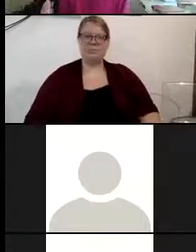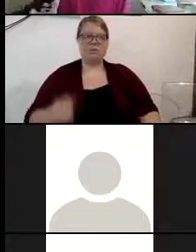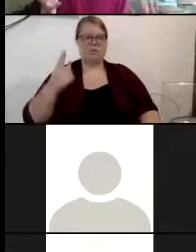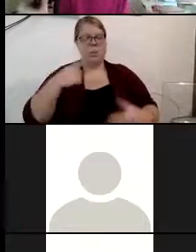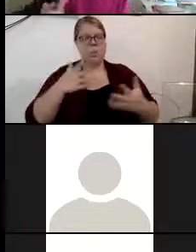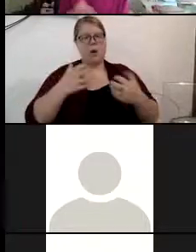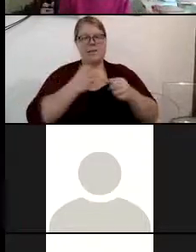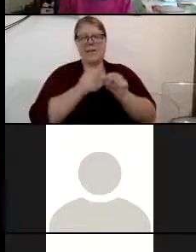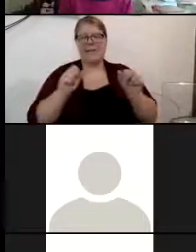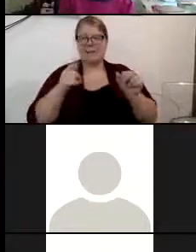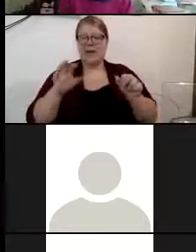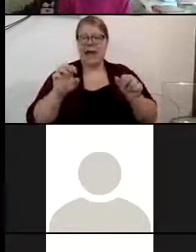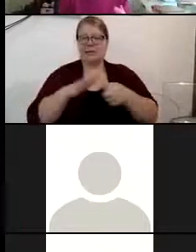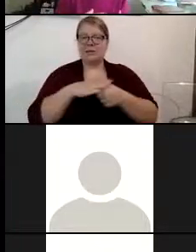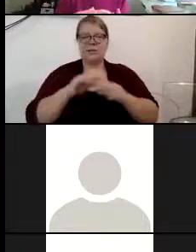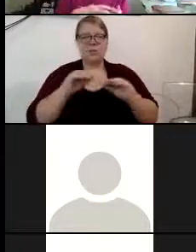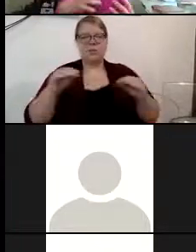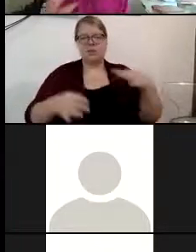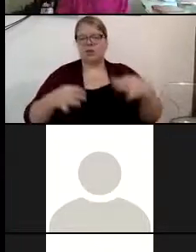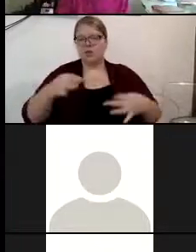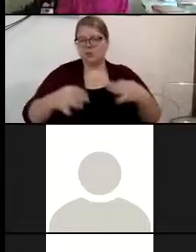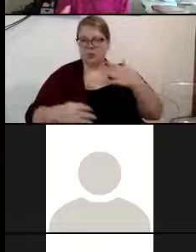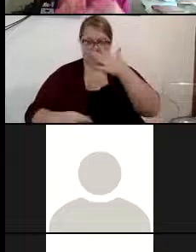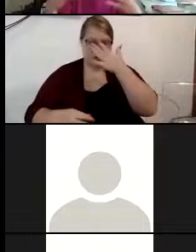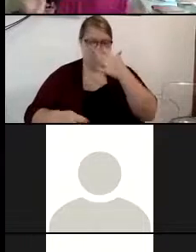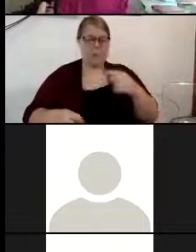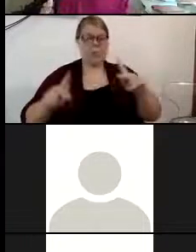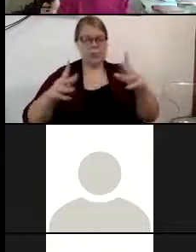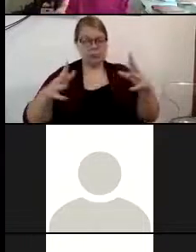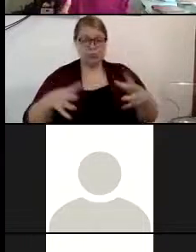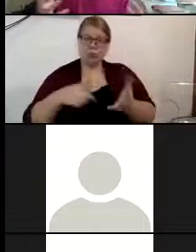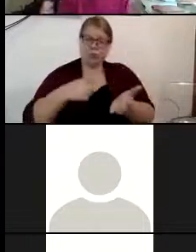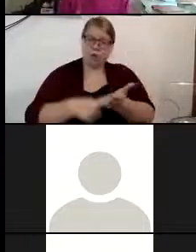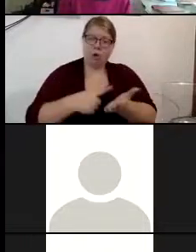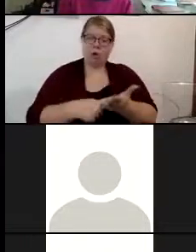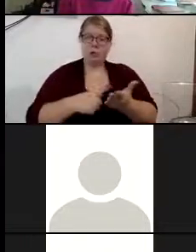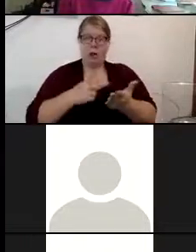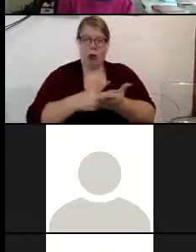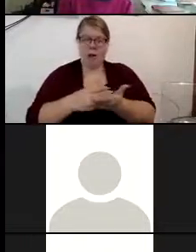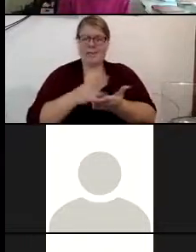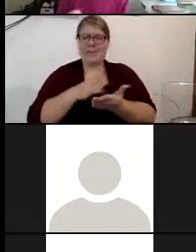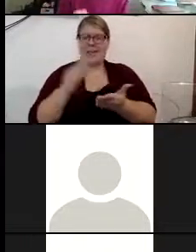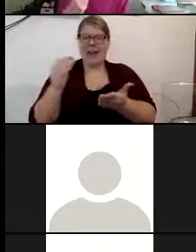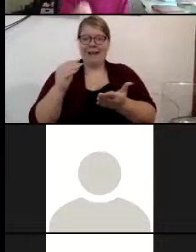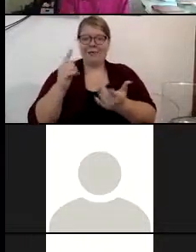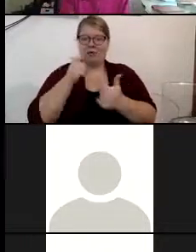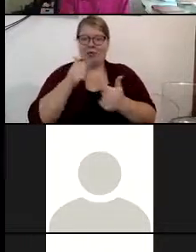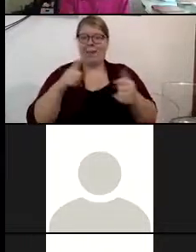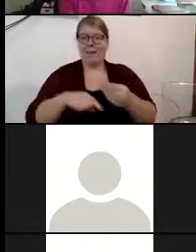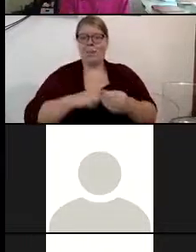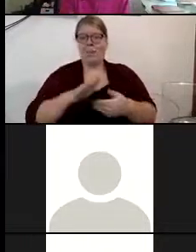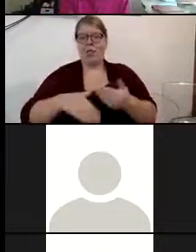safe space where we can talk freely and honestly about all the issues. We can